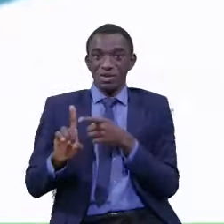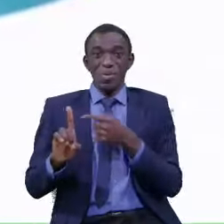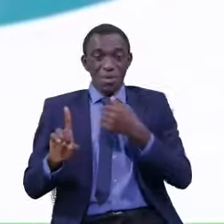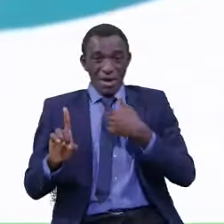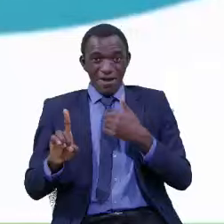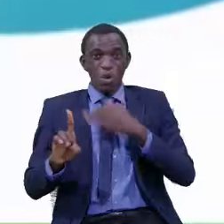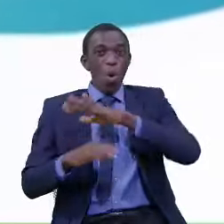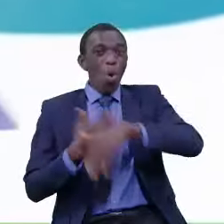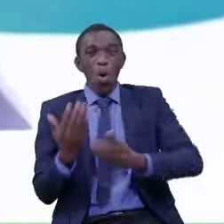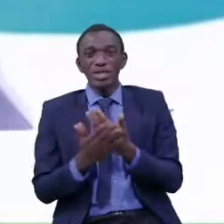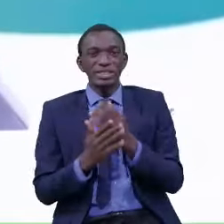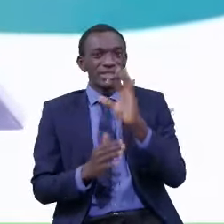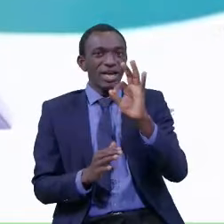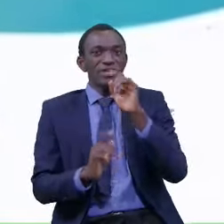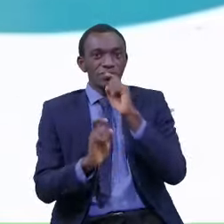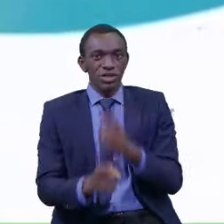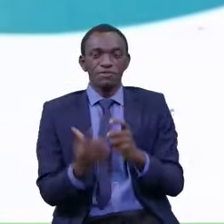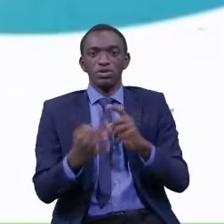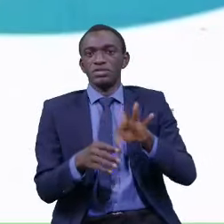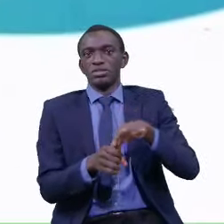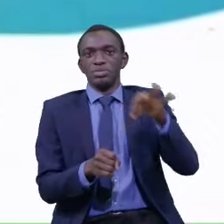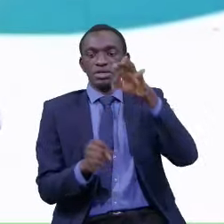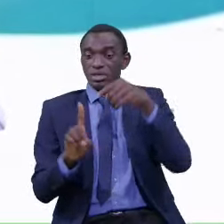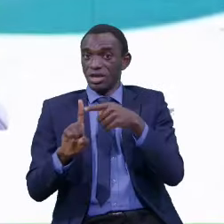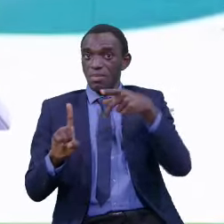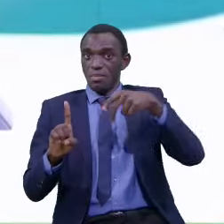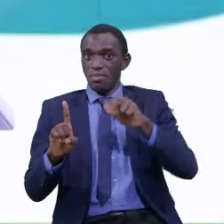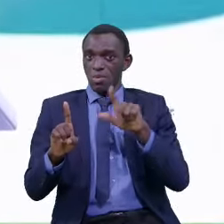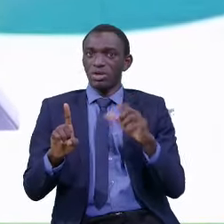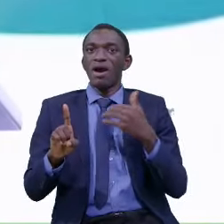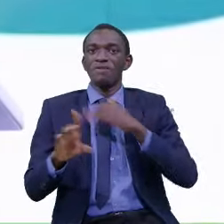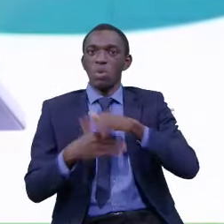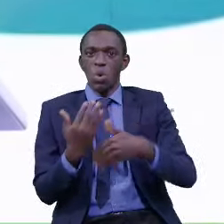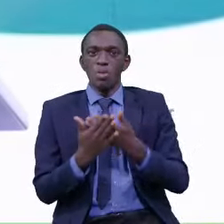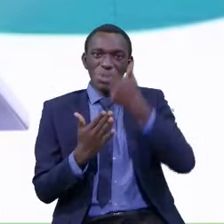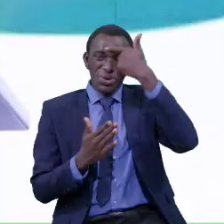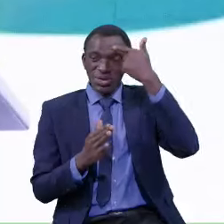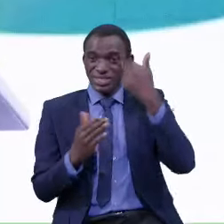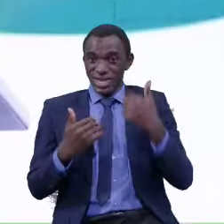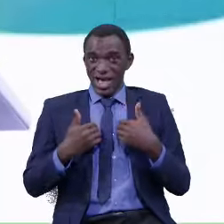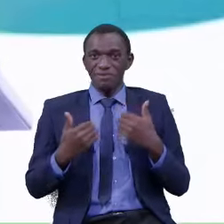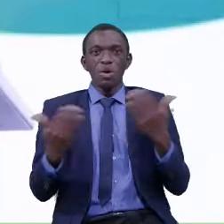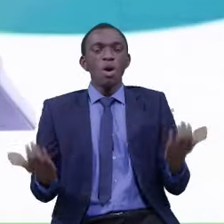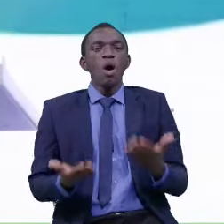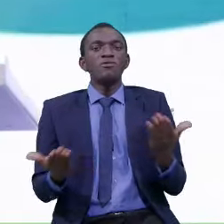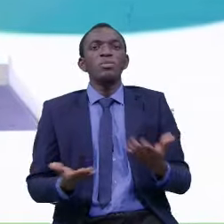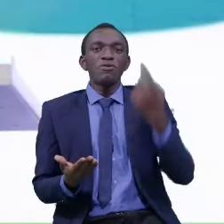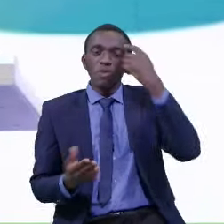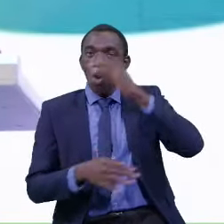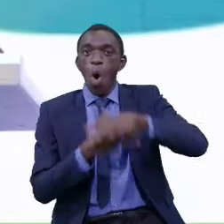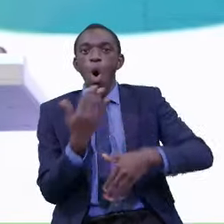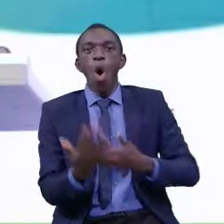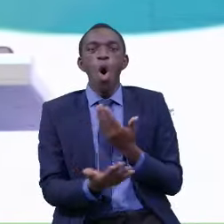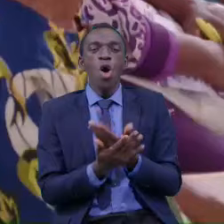had, because it's available for the followers of Christ in the New Testament. And thank God,